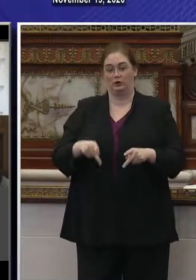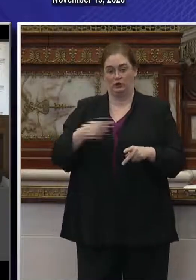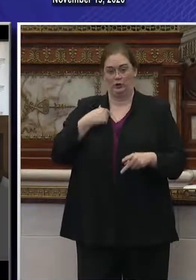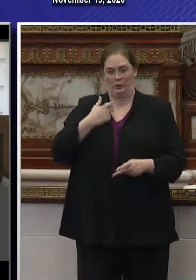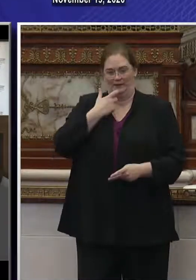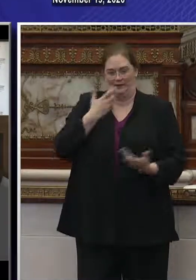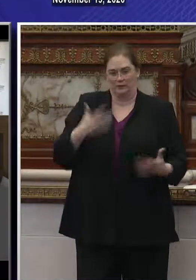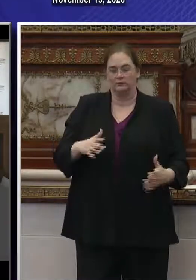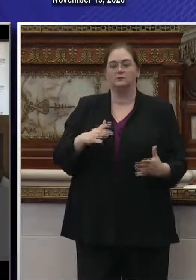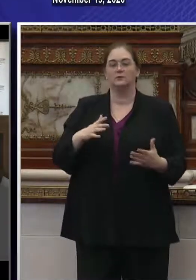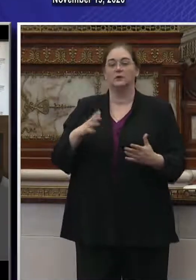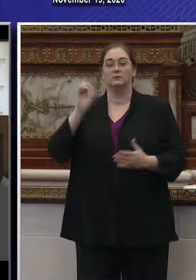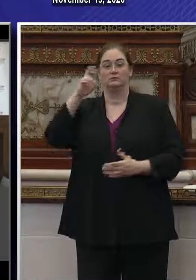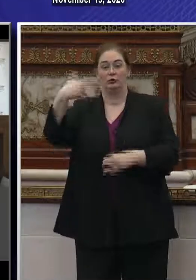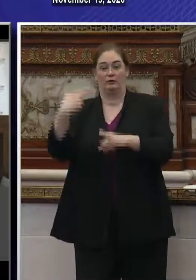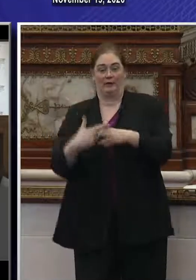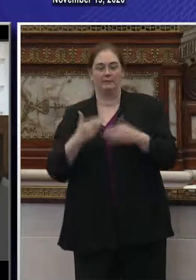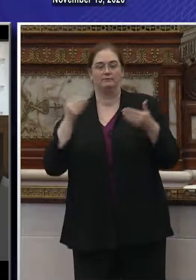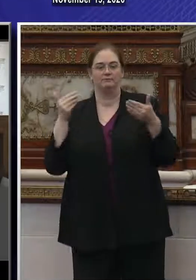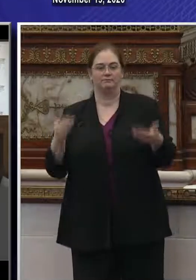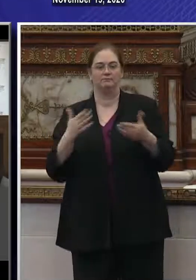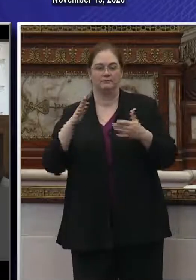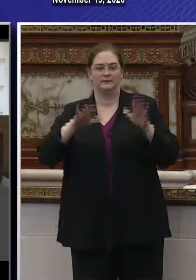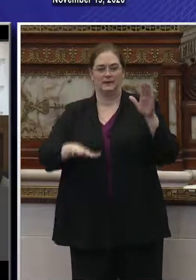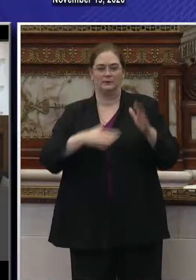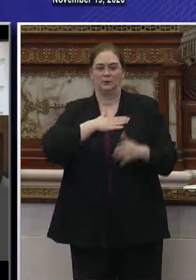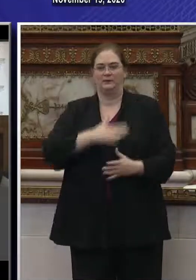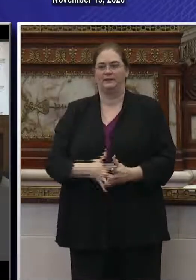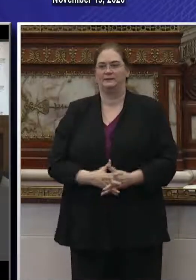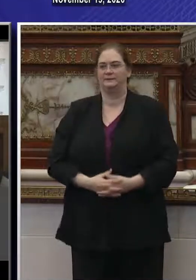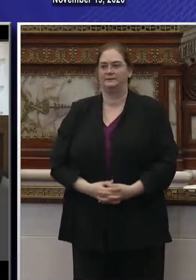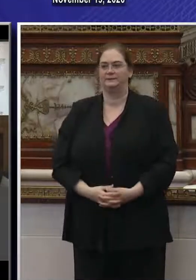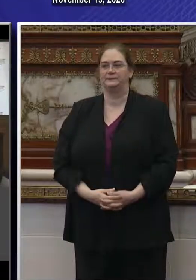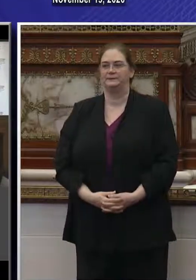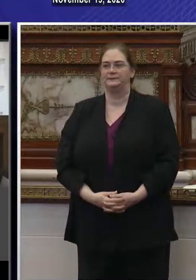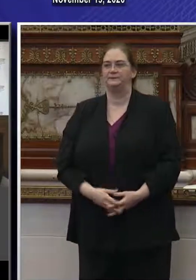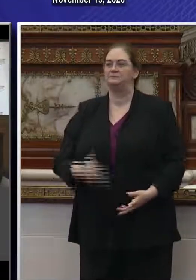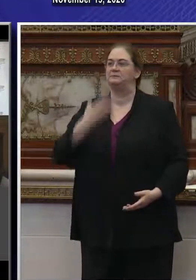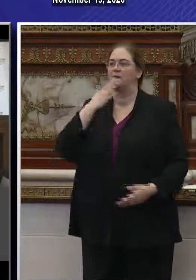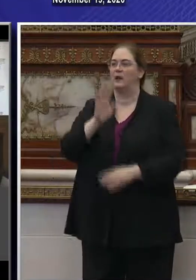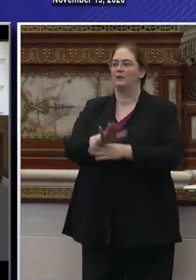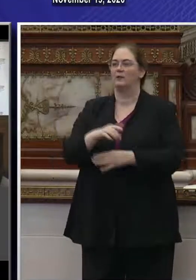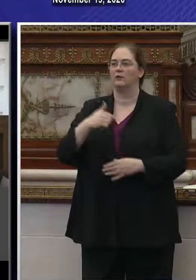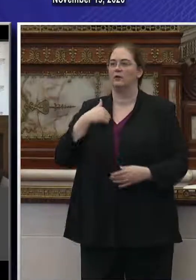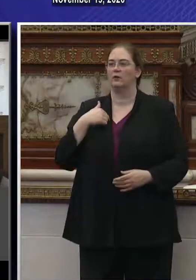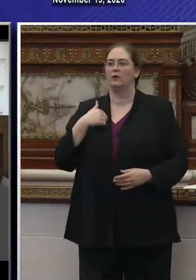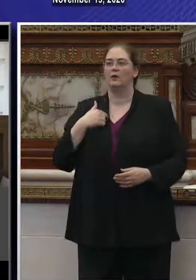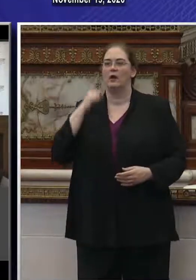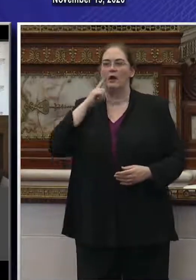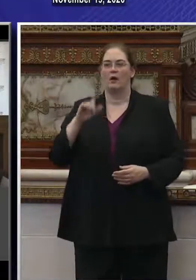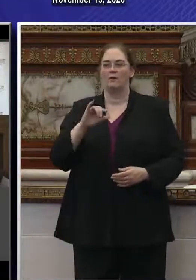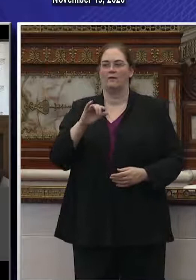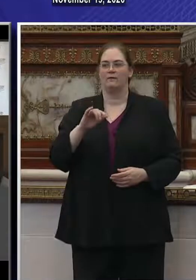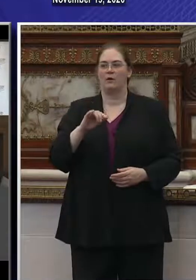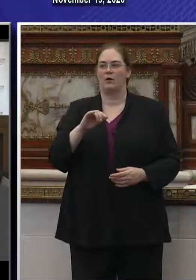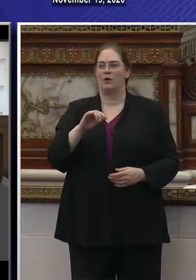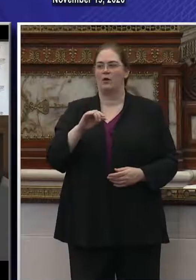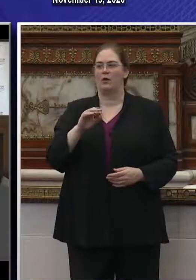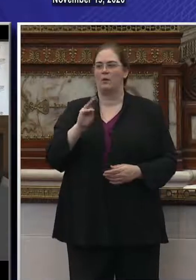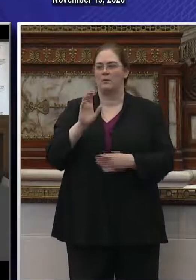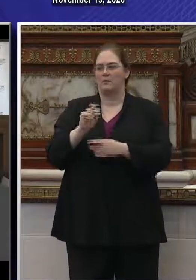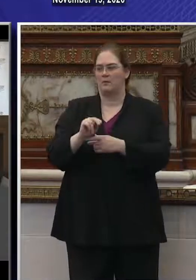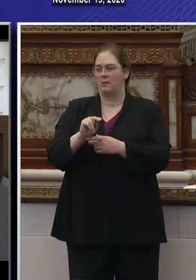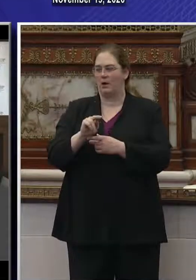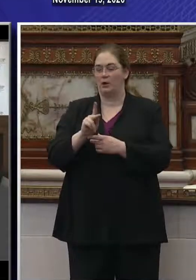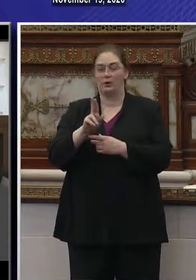to state your name for the record and begin with your testimony. Hi, good afternoon. I'm Bonk from Jefferson Health. I'm an